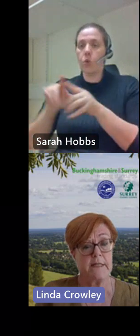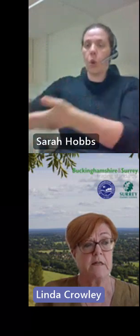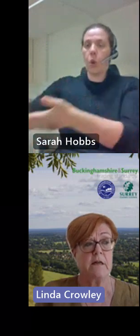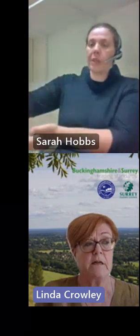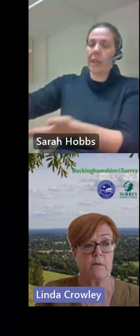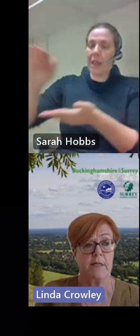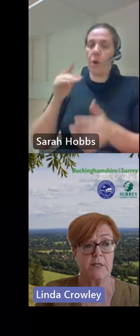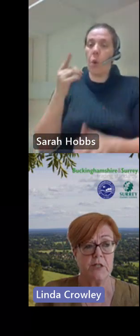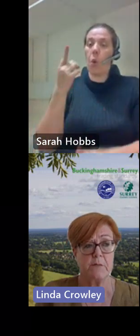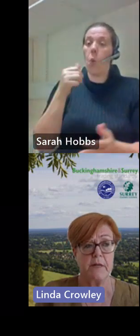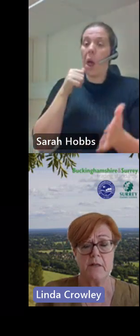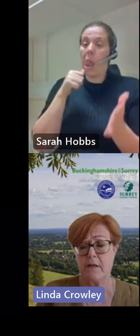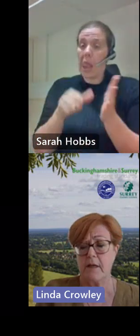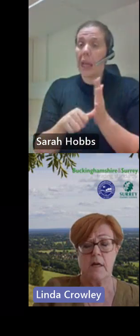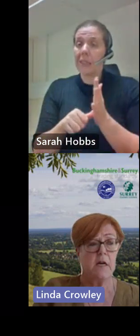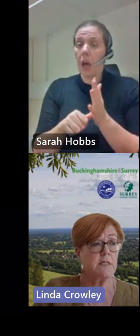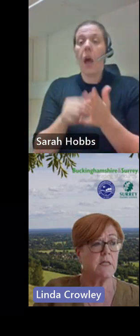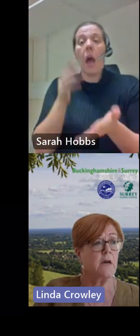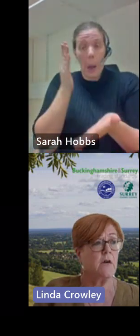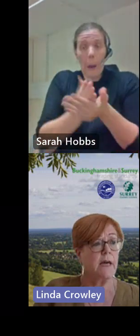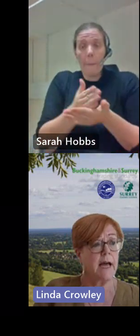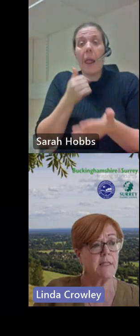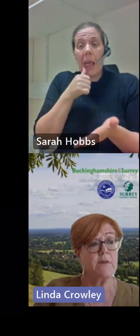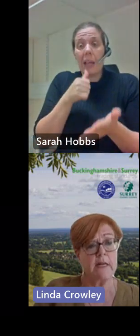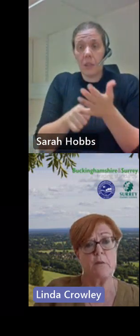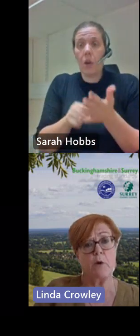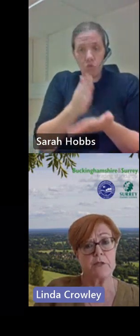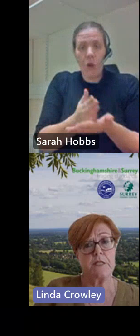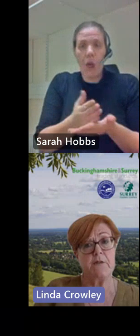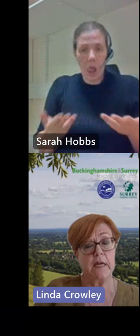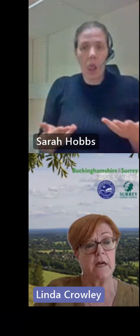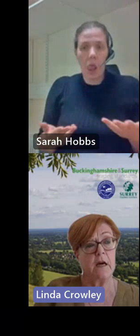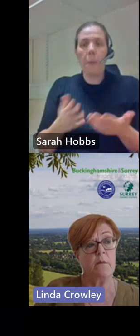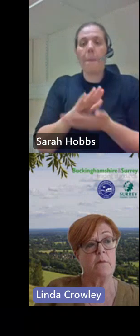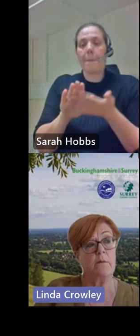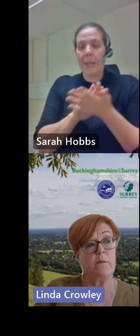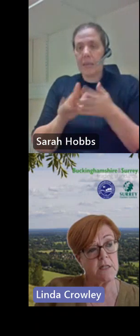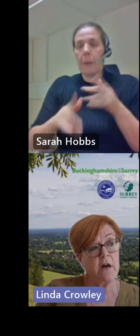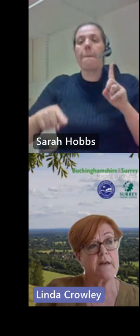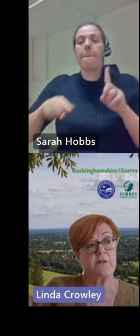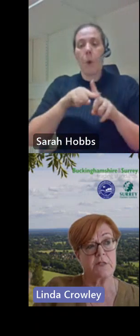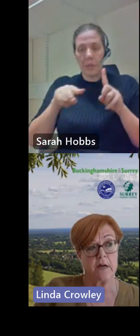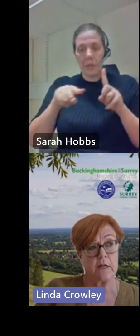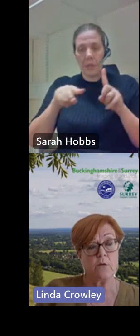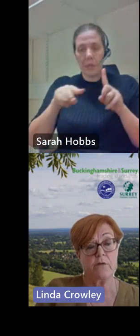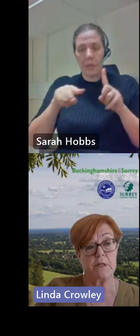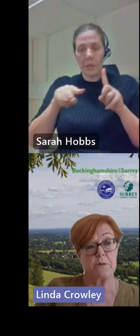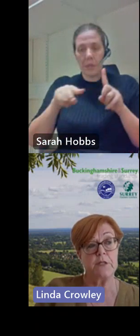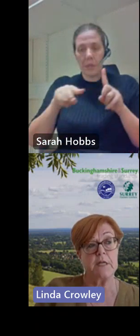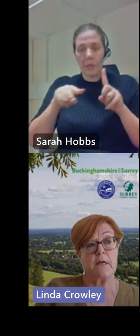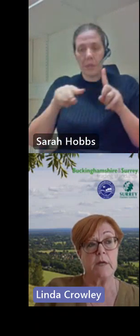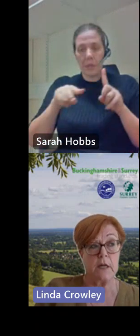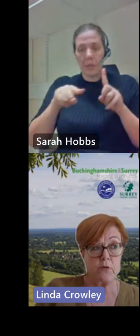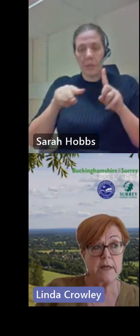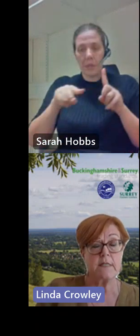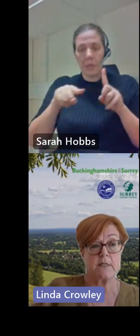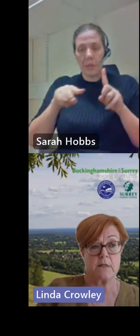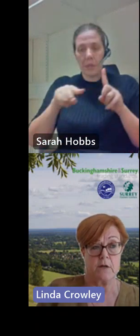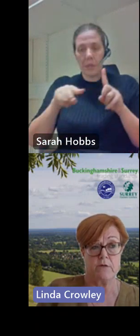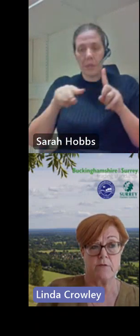one letter, and it was legitimate. So it had a really positive income, because like the cycle of responding